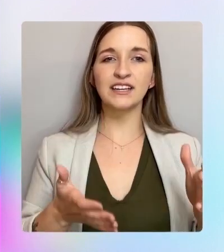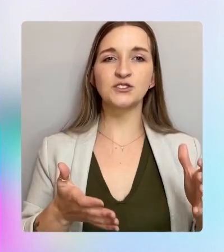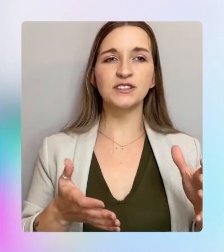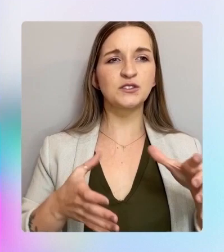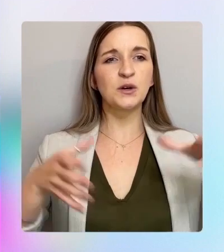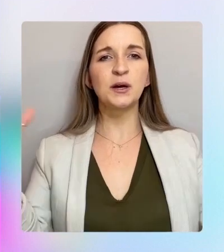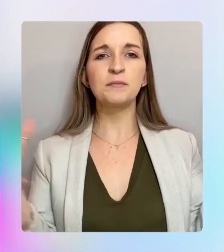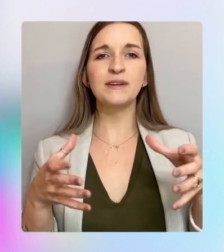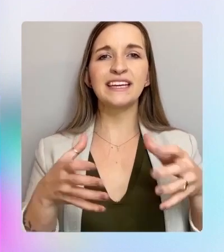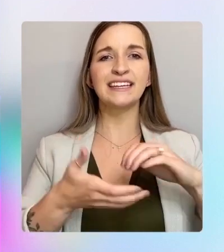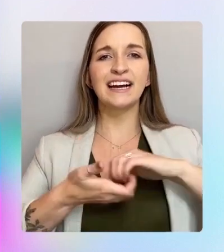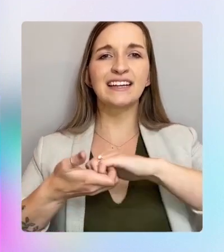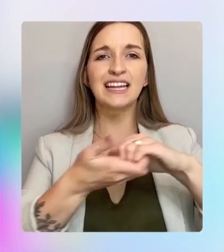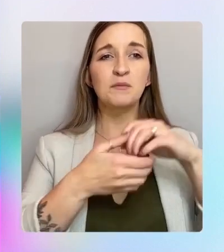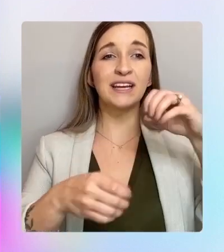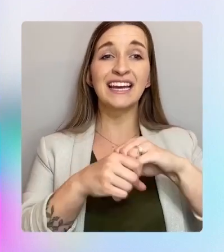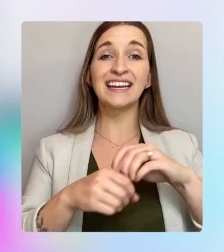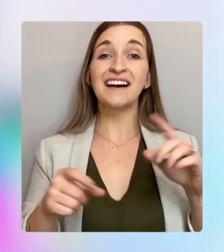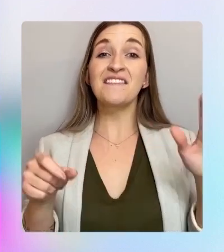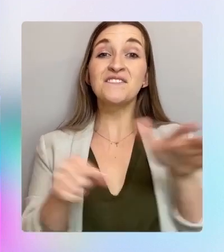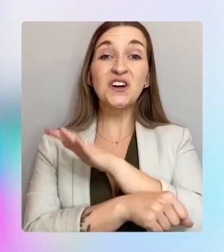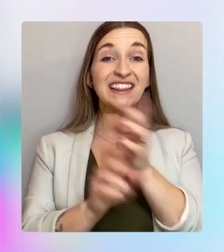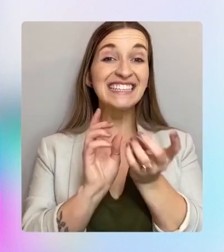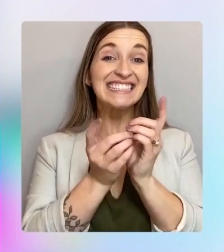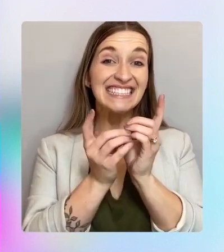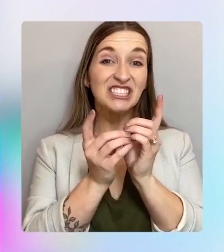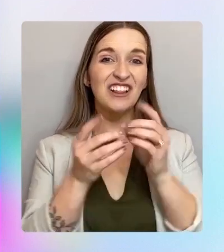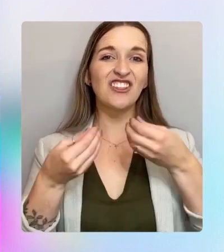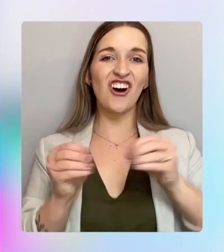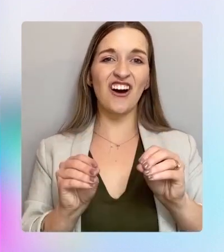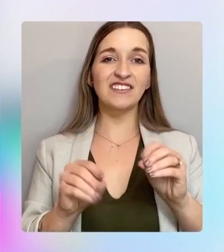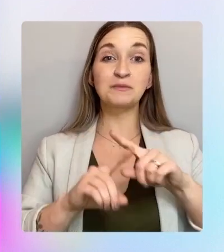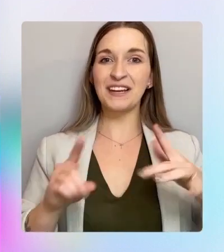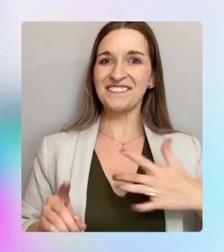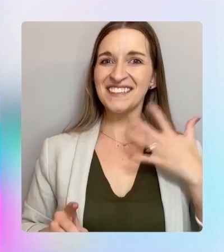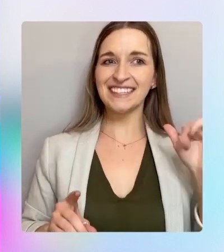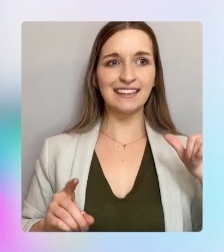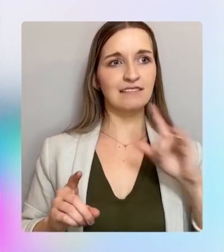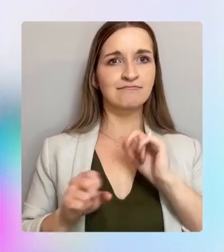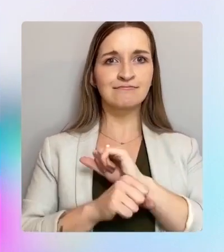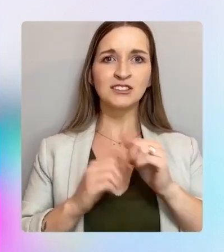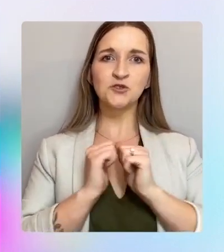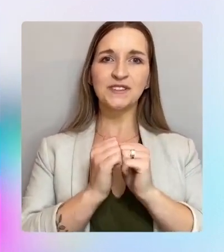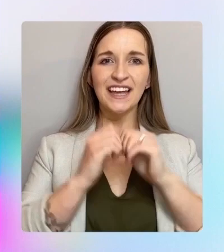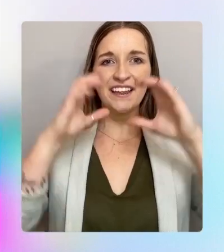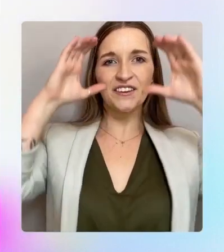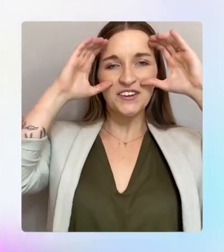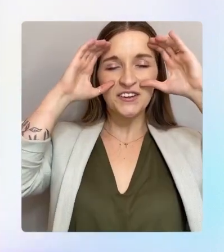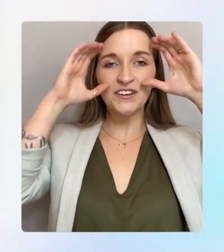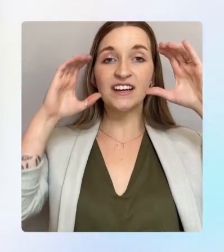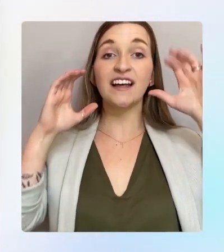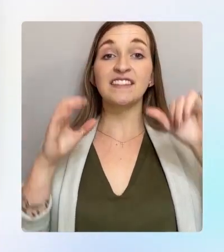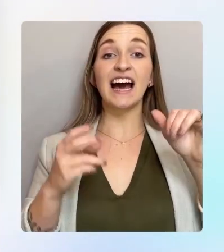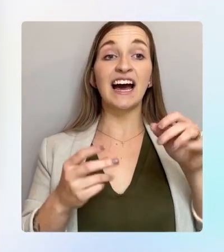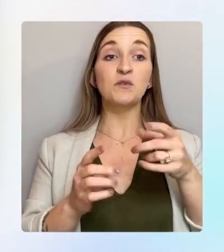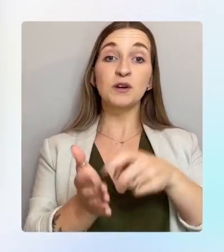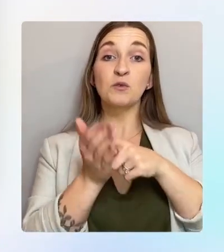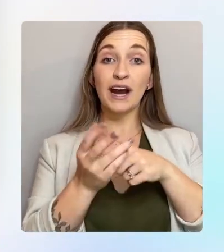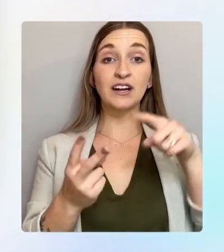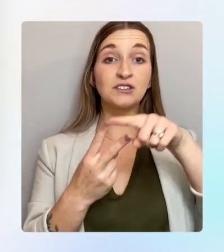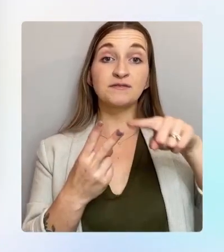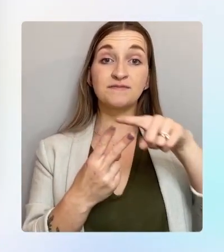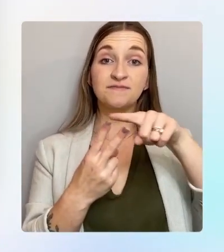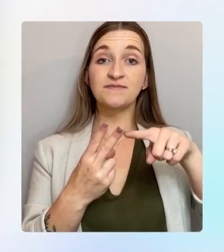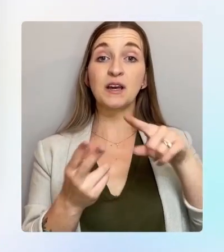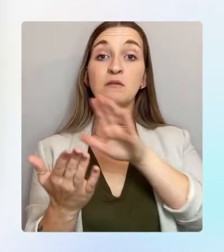meet, collaborate, and manage their work in a fully digital office that feels like you are physically together. This demands pioneering on two